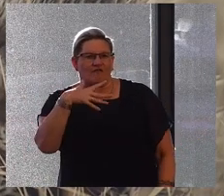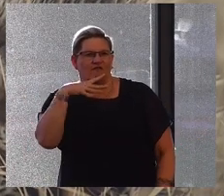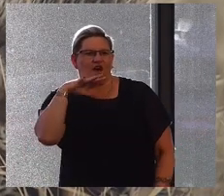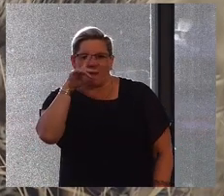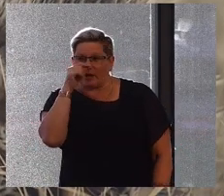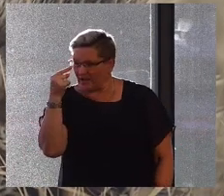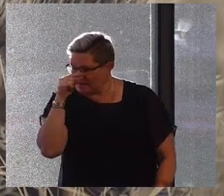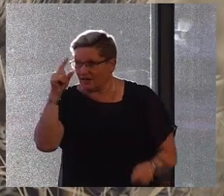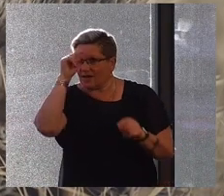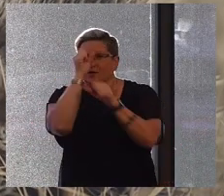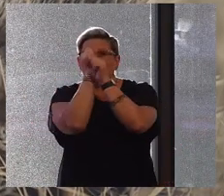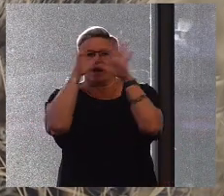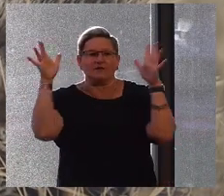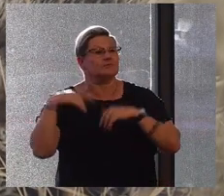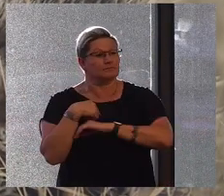It's possible.